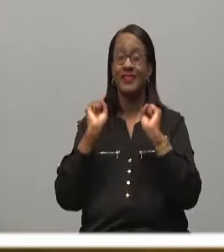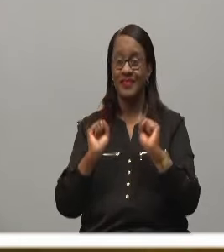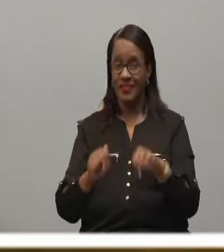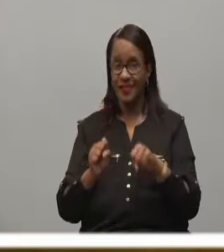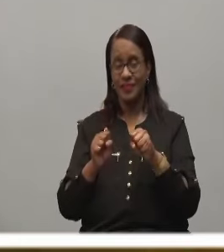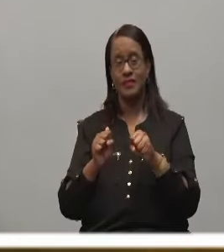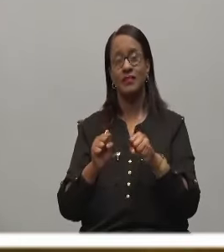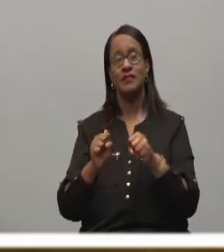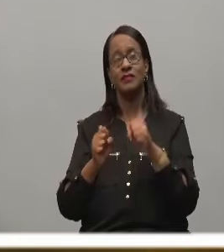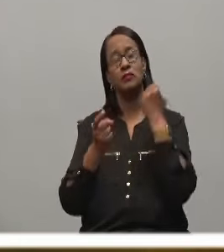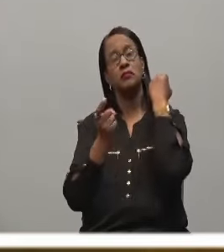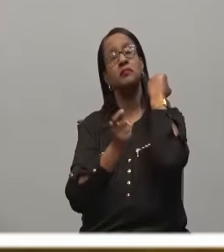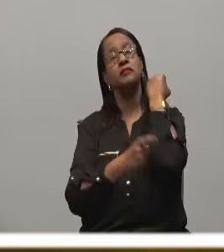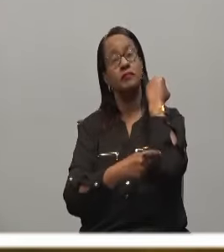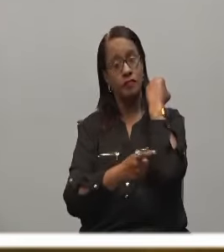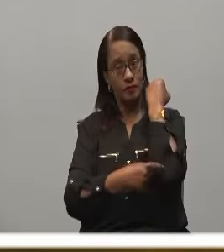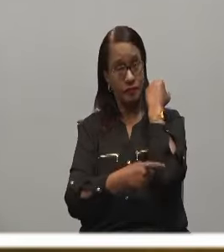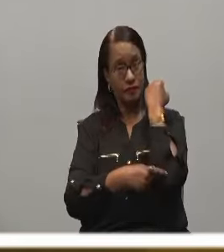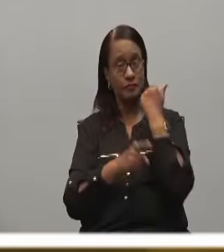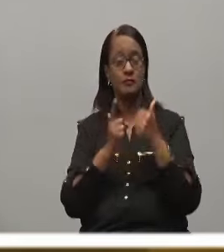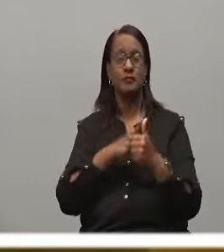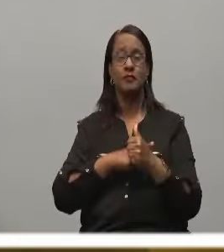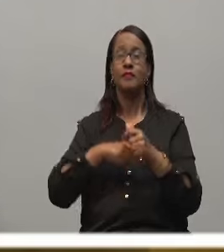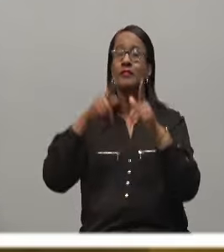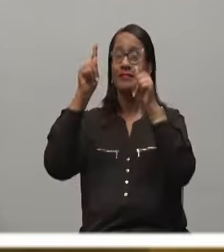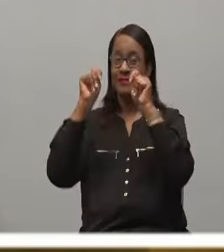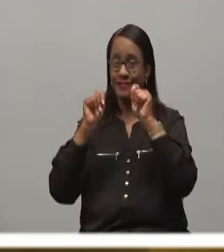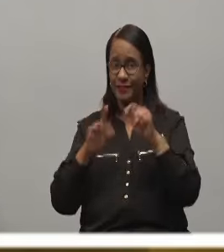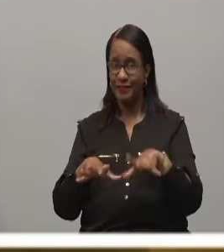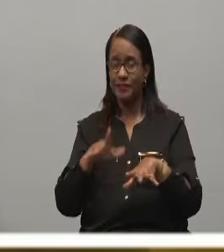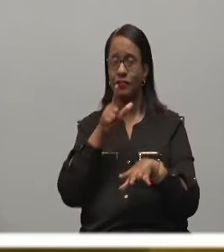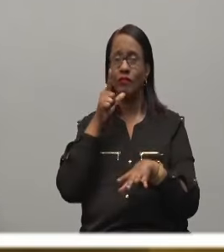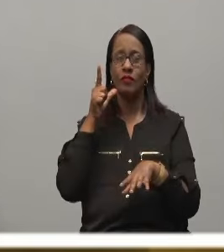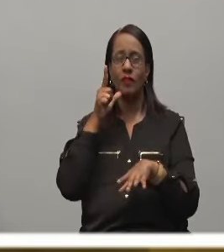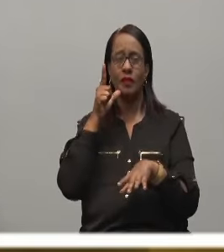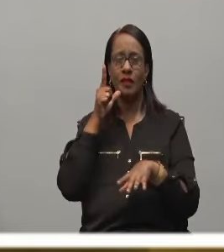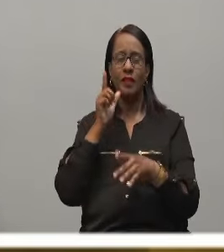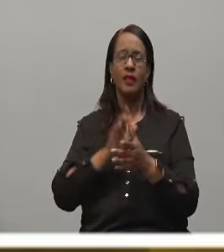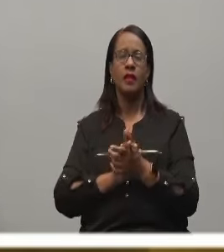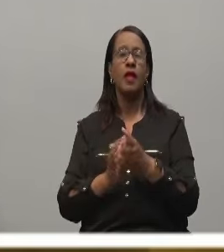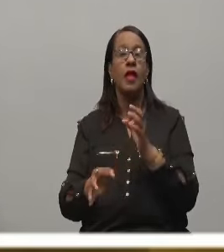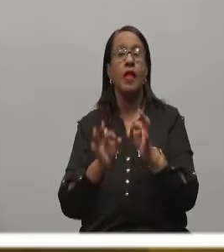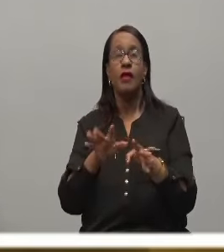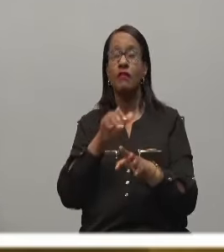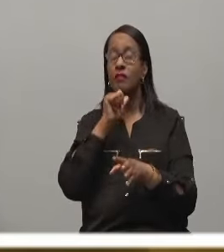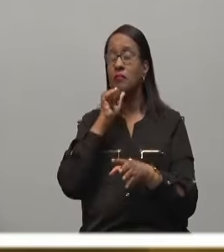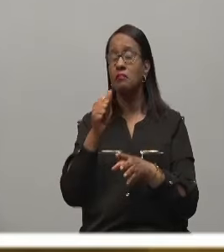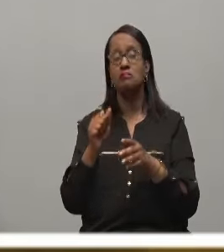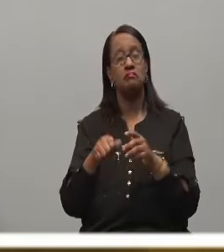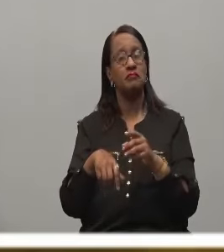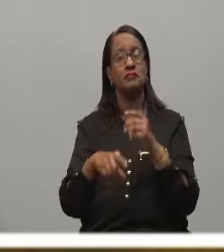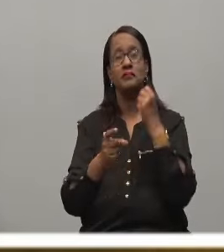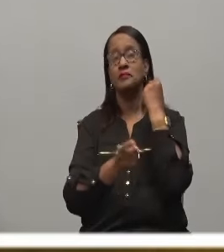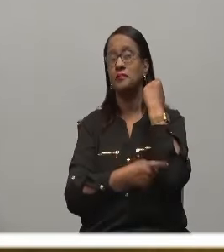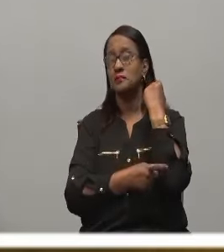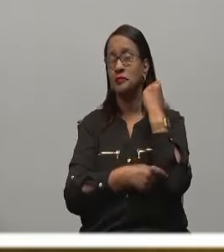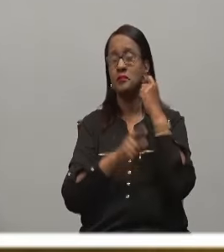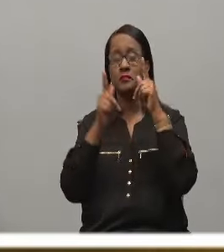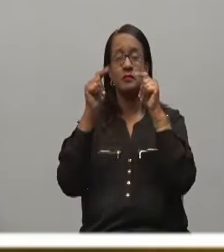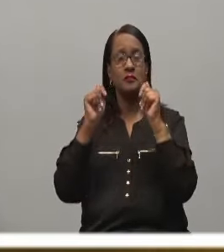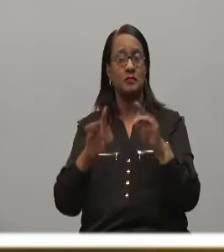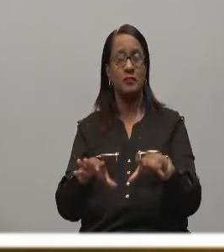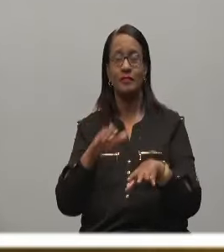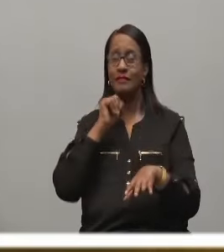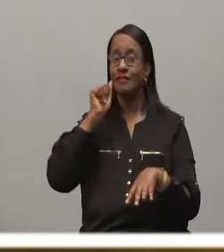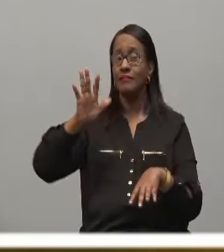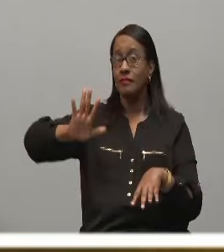not experienced being tested yet in Lent, it's because you have not chosen yet to do spiritual practice.